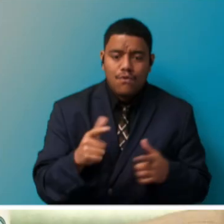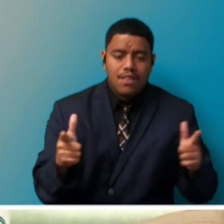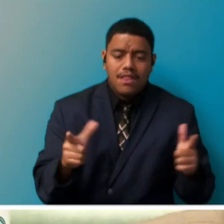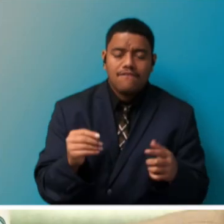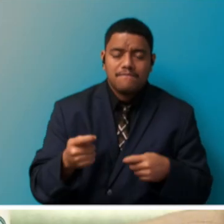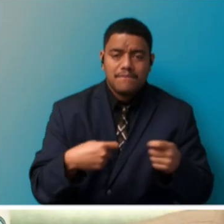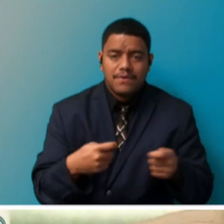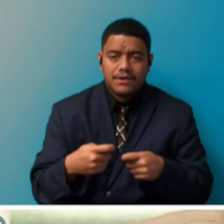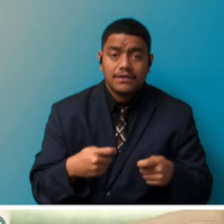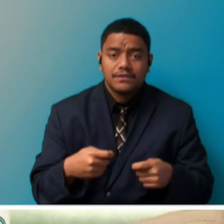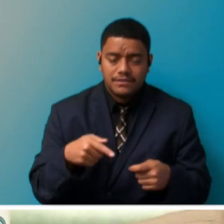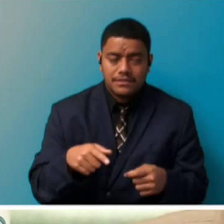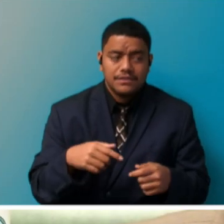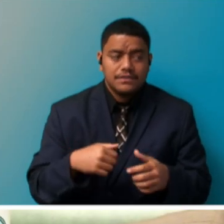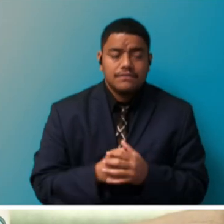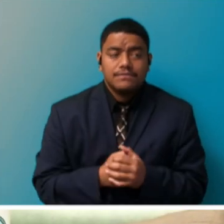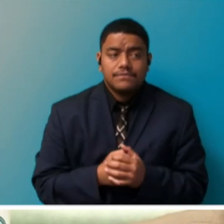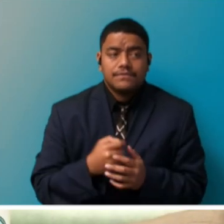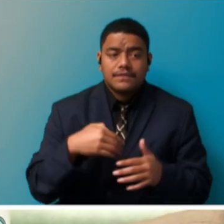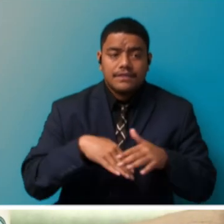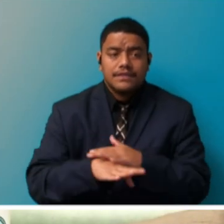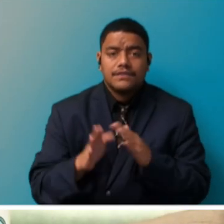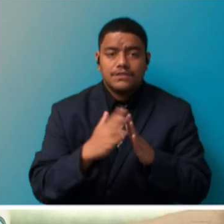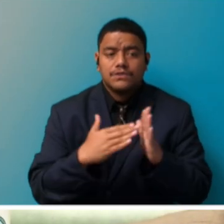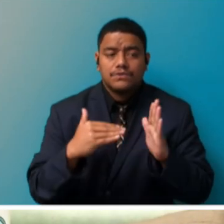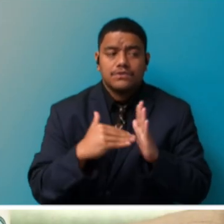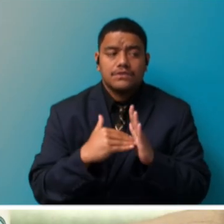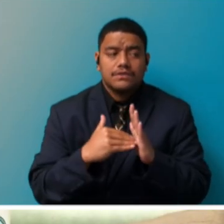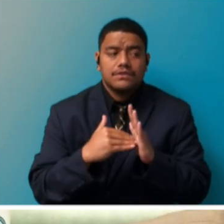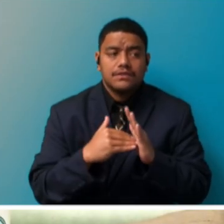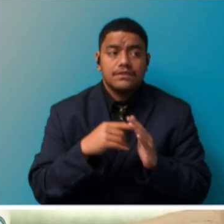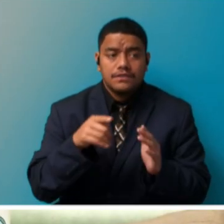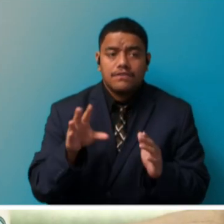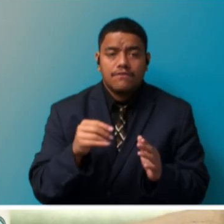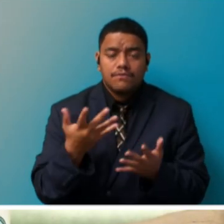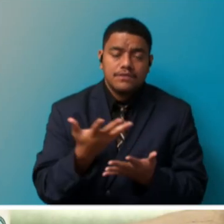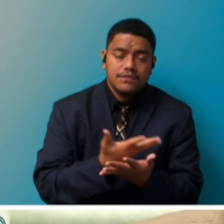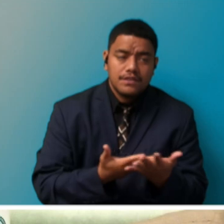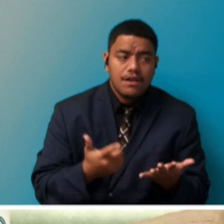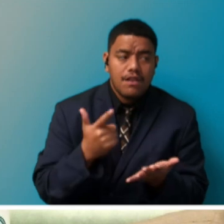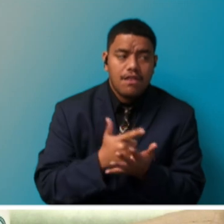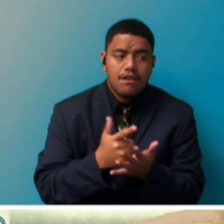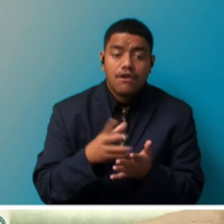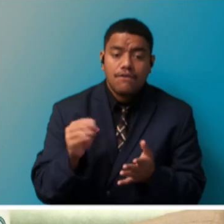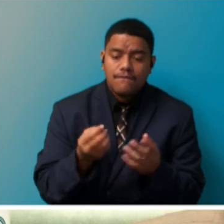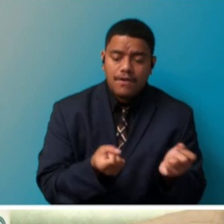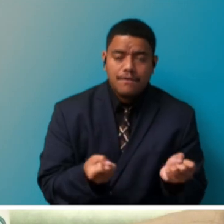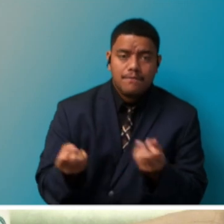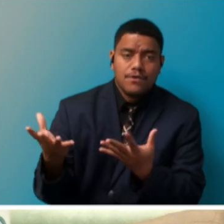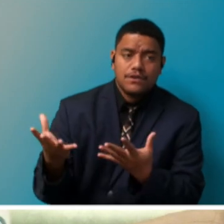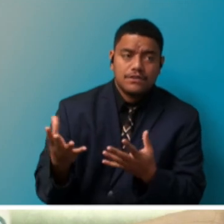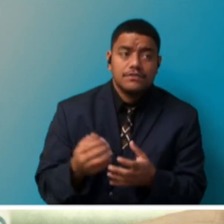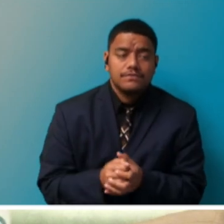for our products in New Zealand. And this is from discussing with a lot of the importers of our